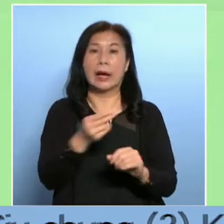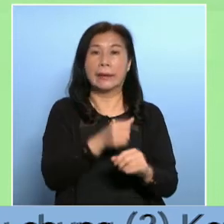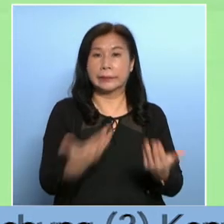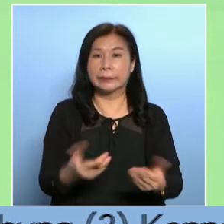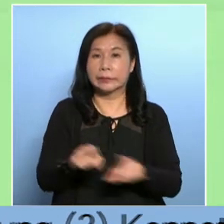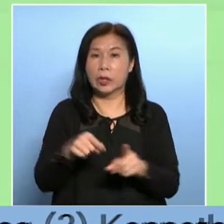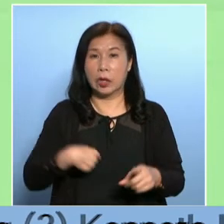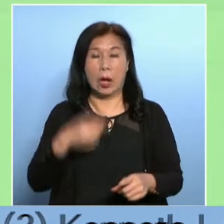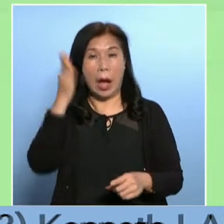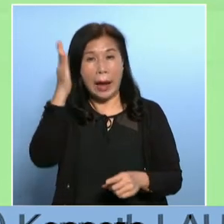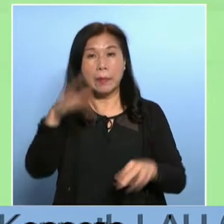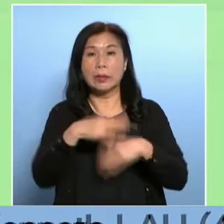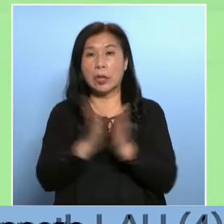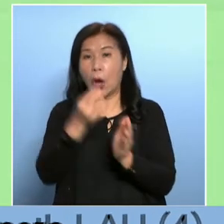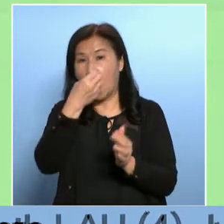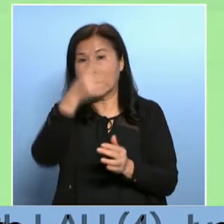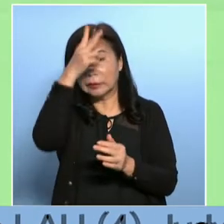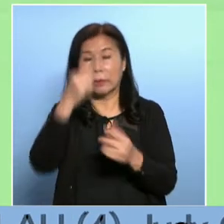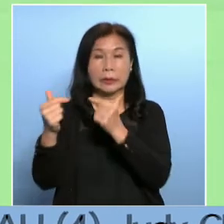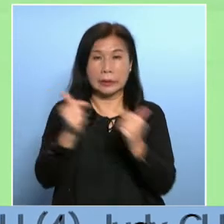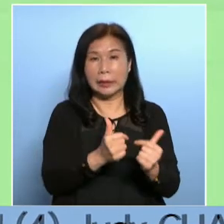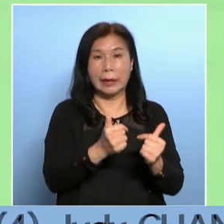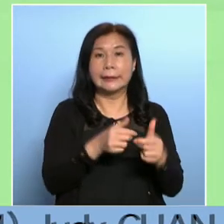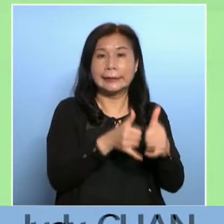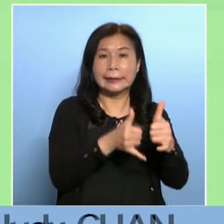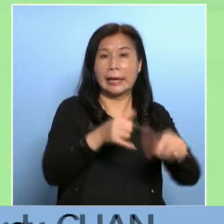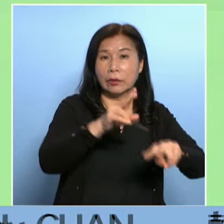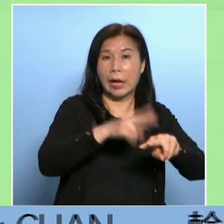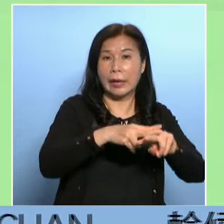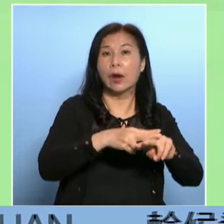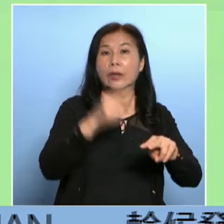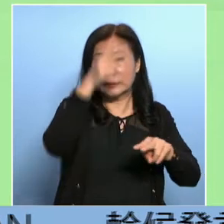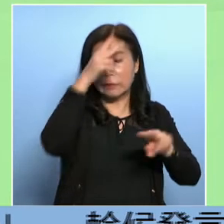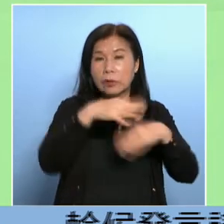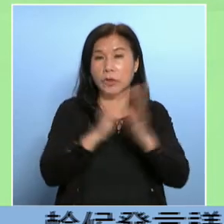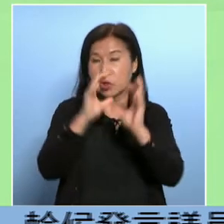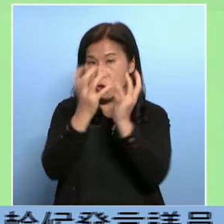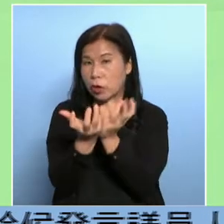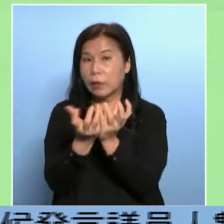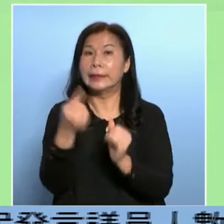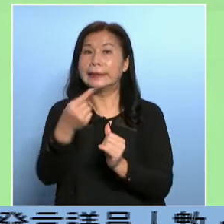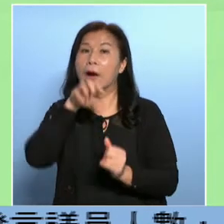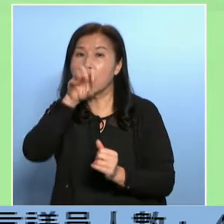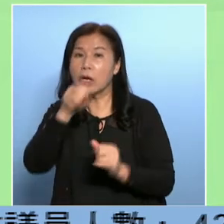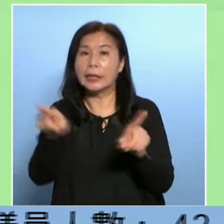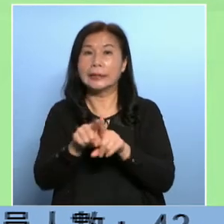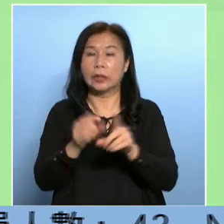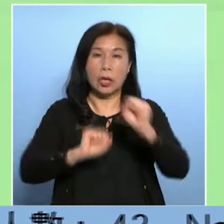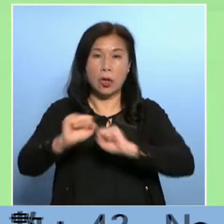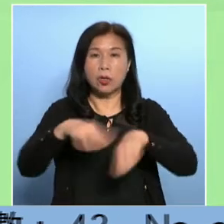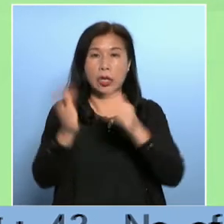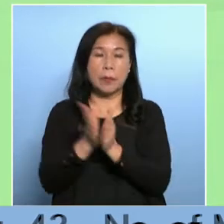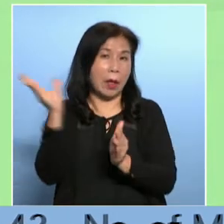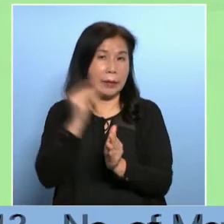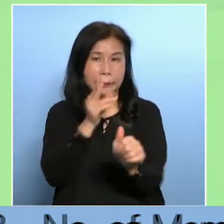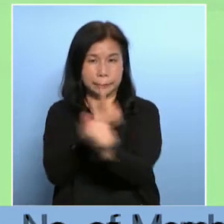that he assumed the driver's seats at a very early stage, I hope that the government can work as one team and one voice